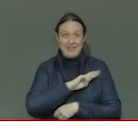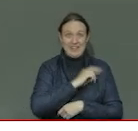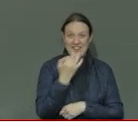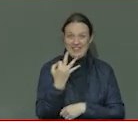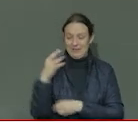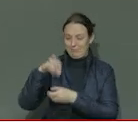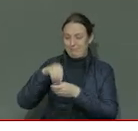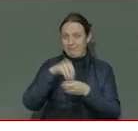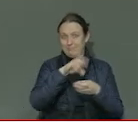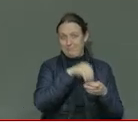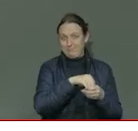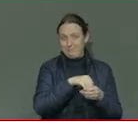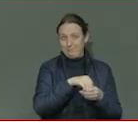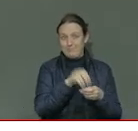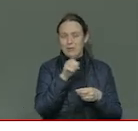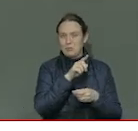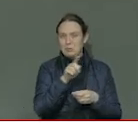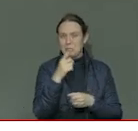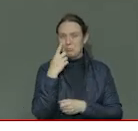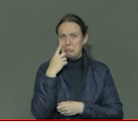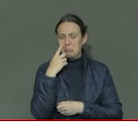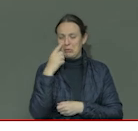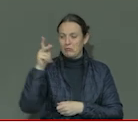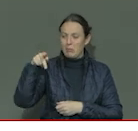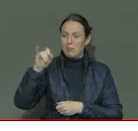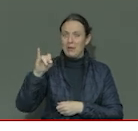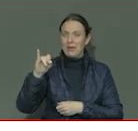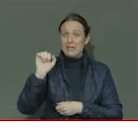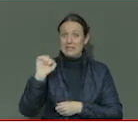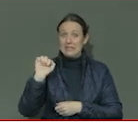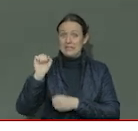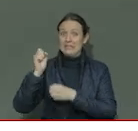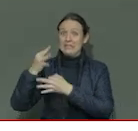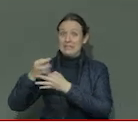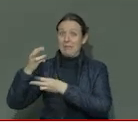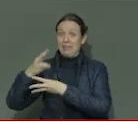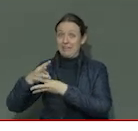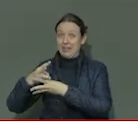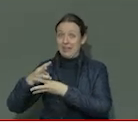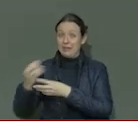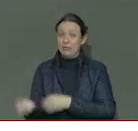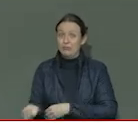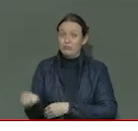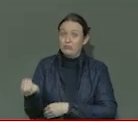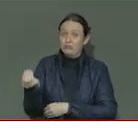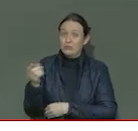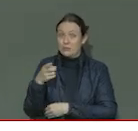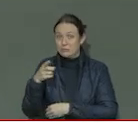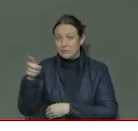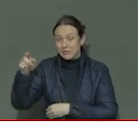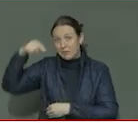realize that Pai's parents, he comes from a Hindu family, right? But his parents are